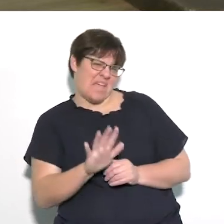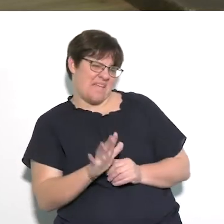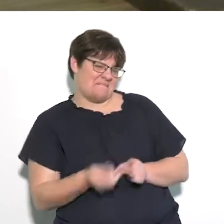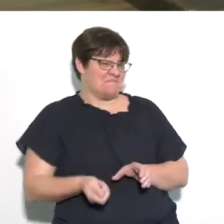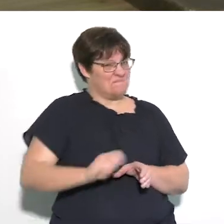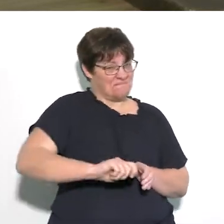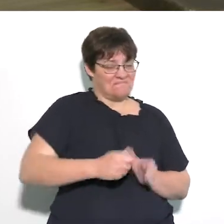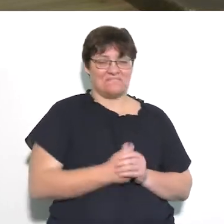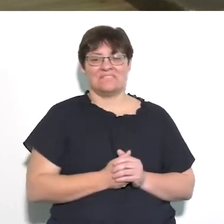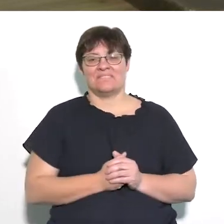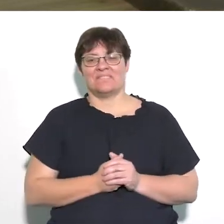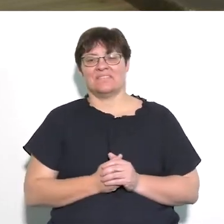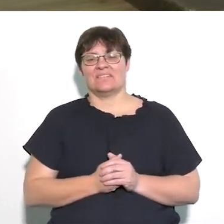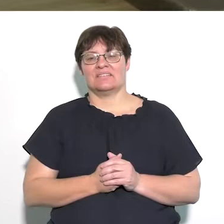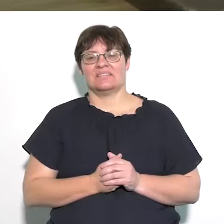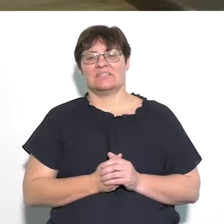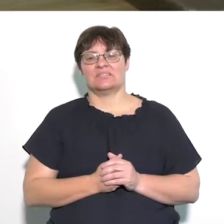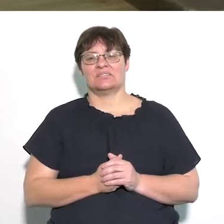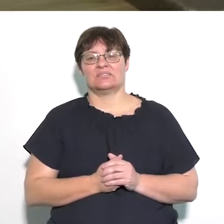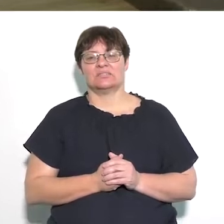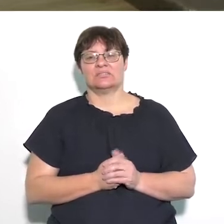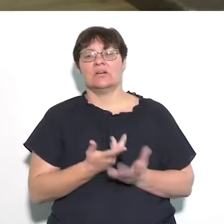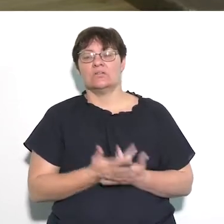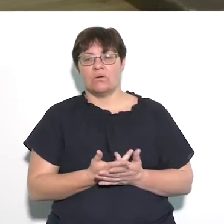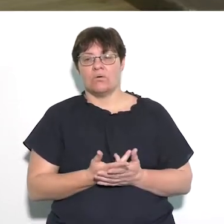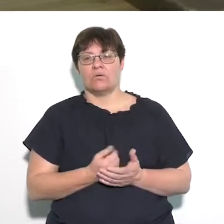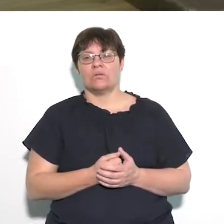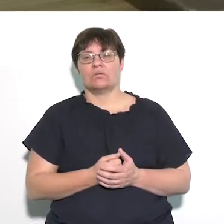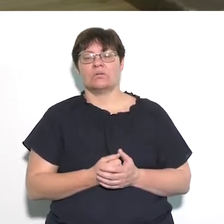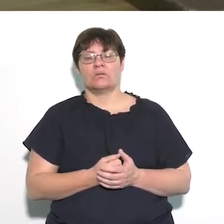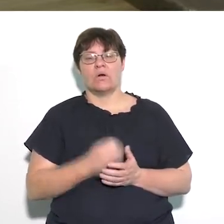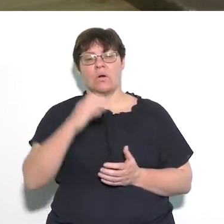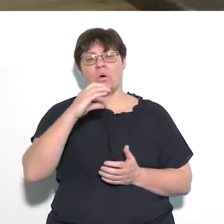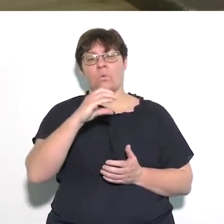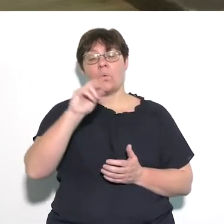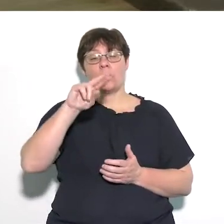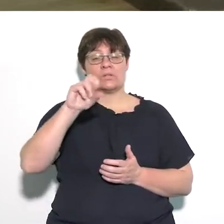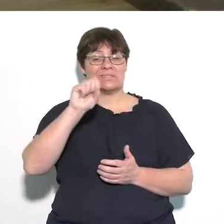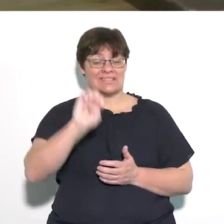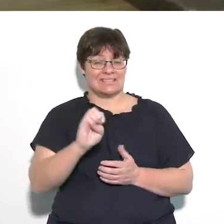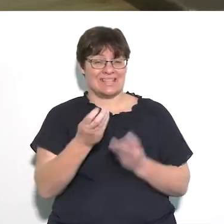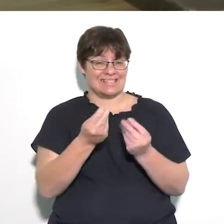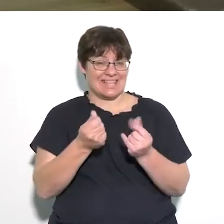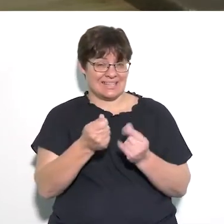Another scoop for luck. And then on top of that, I'm going to put a layer of coarse sand.